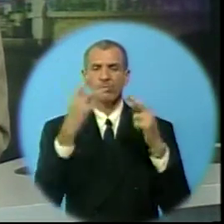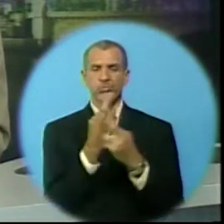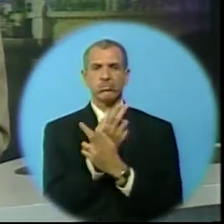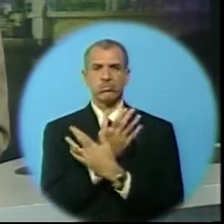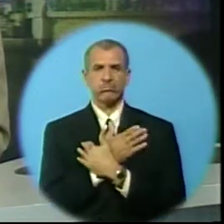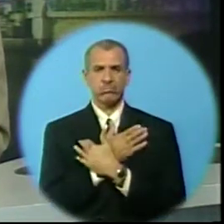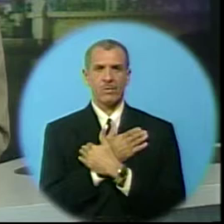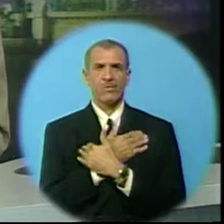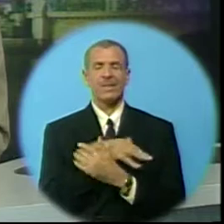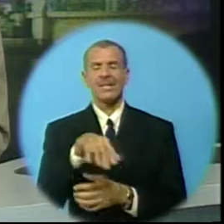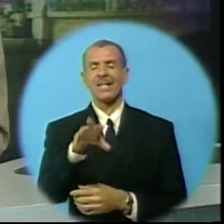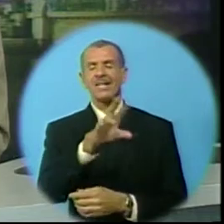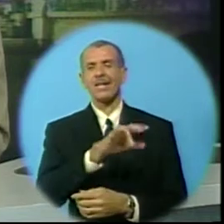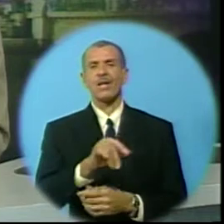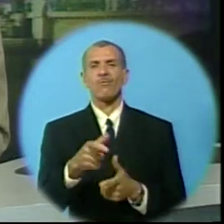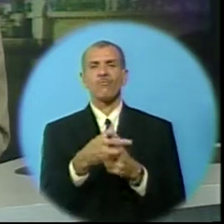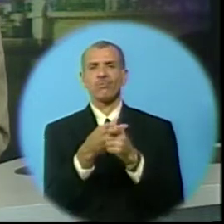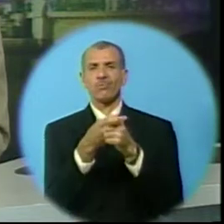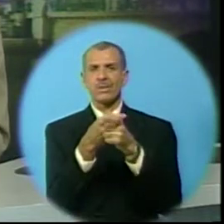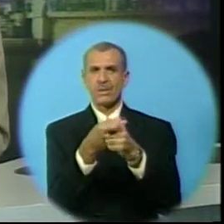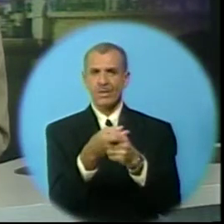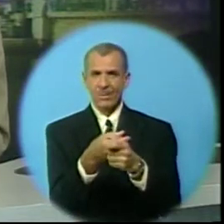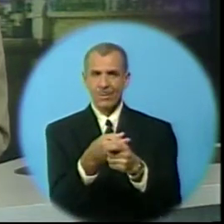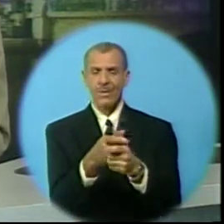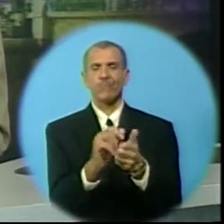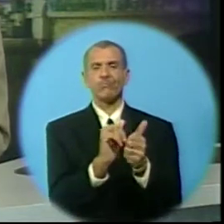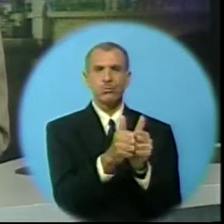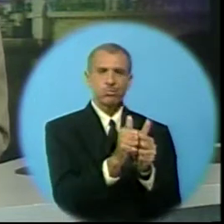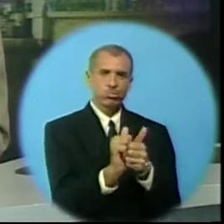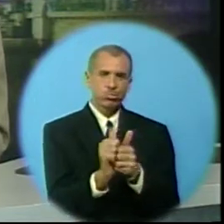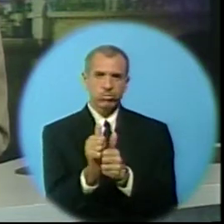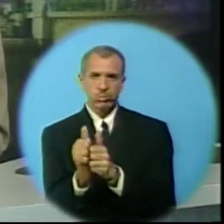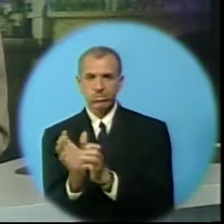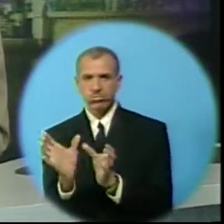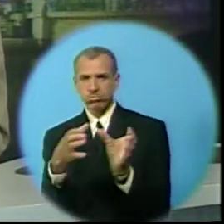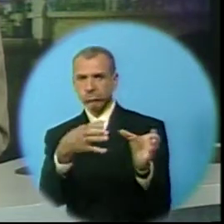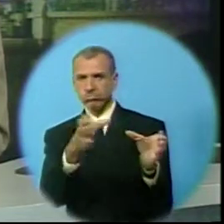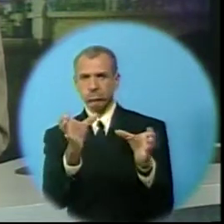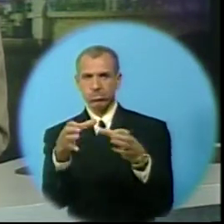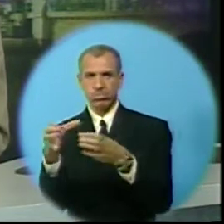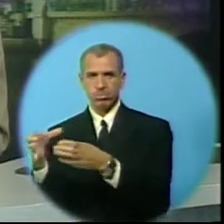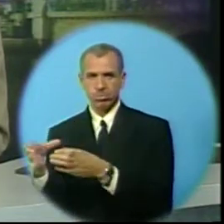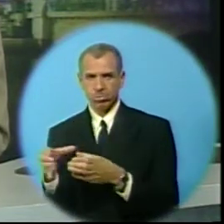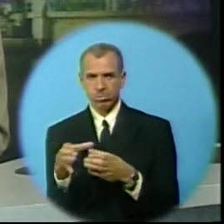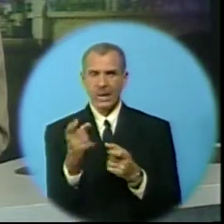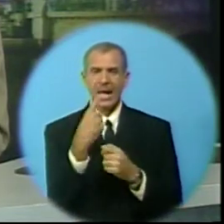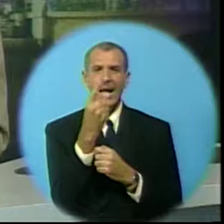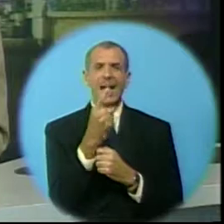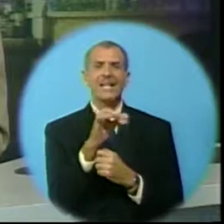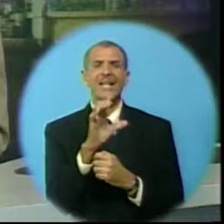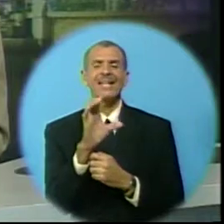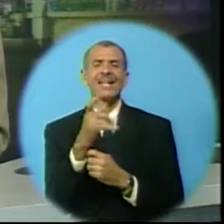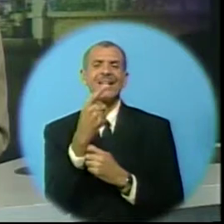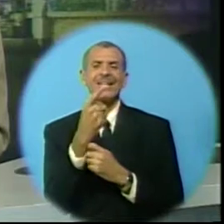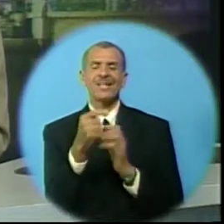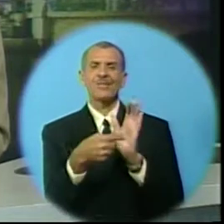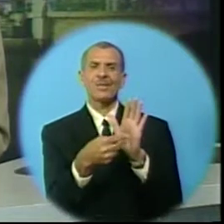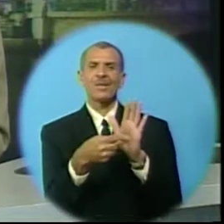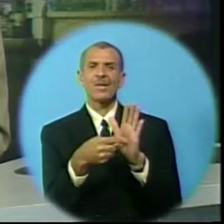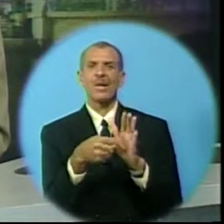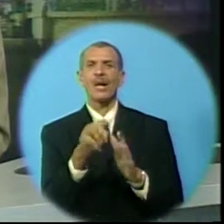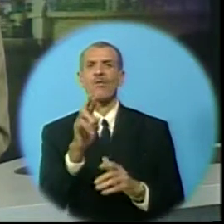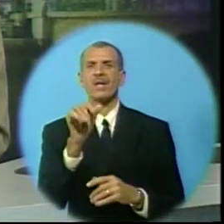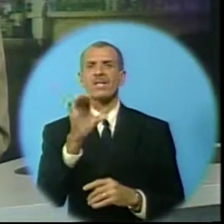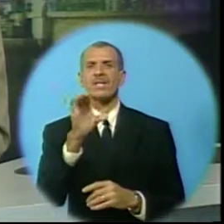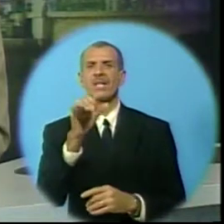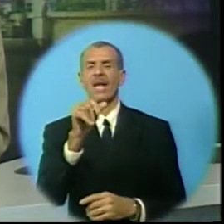The 9-race card will have small but competitive fields. Race 5 in particular, the Champion Stakes, is the featured race, carrying a